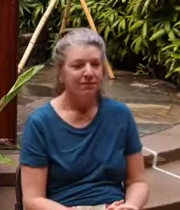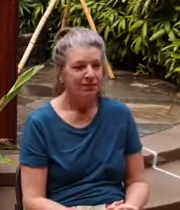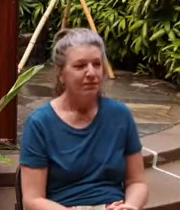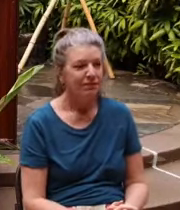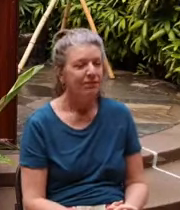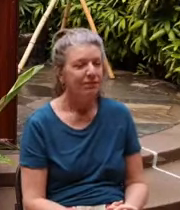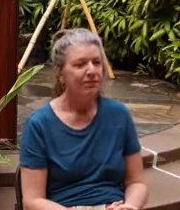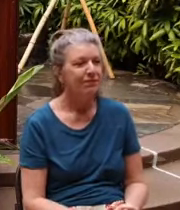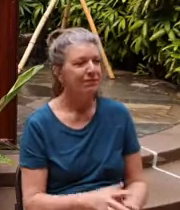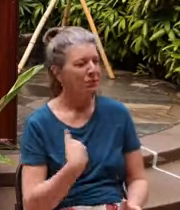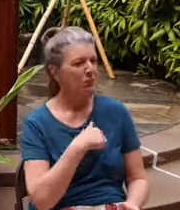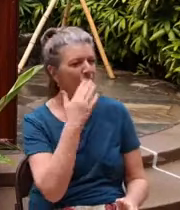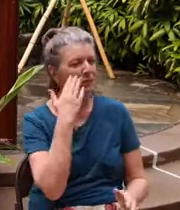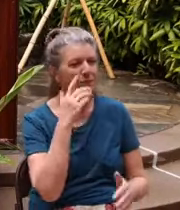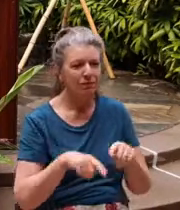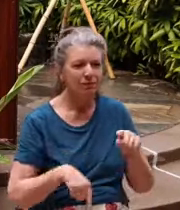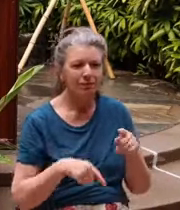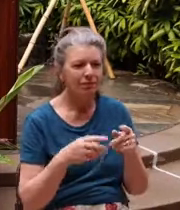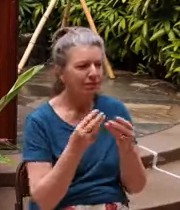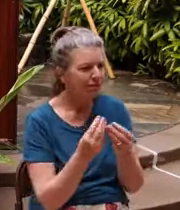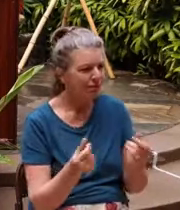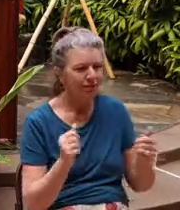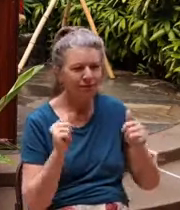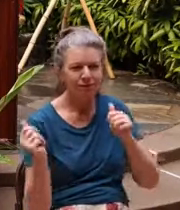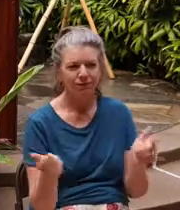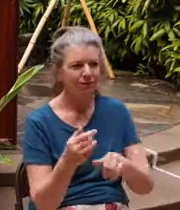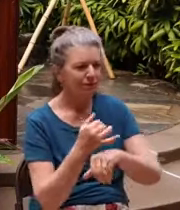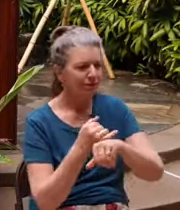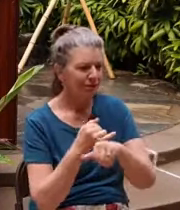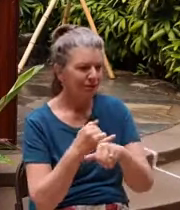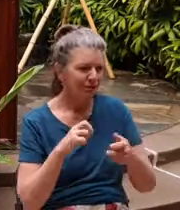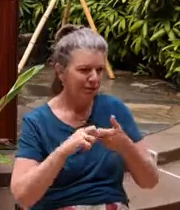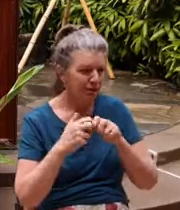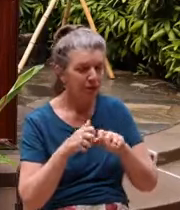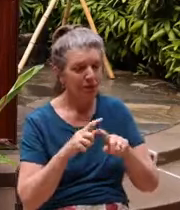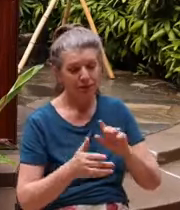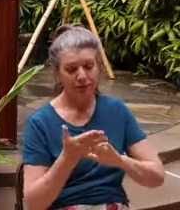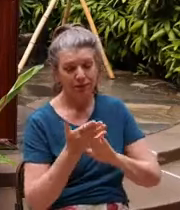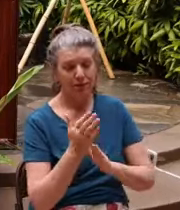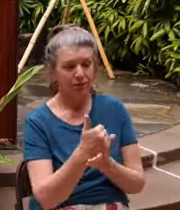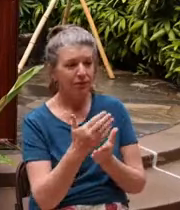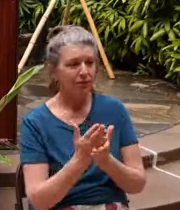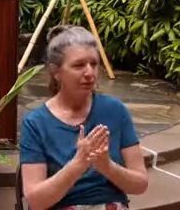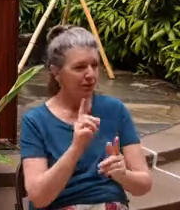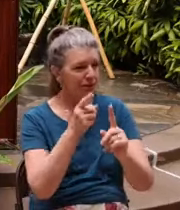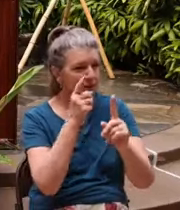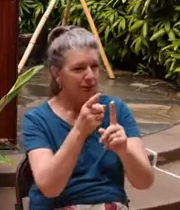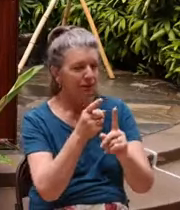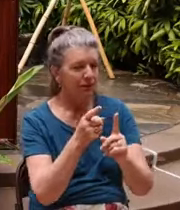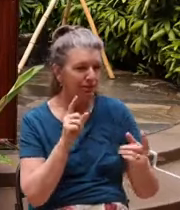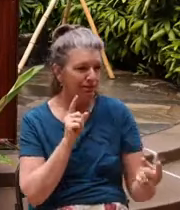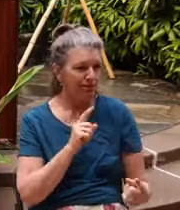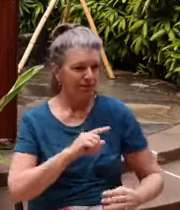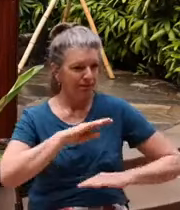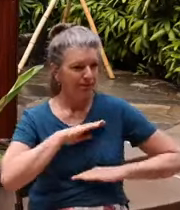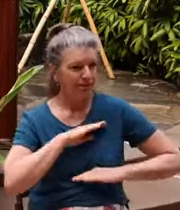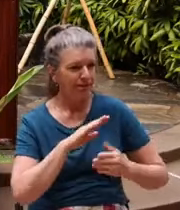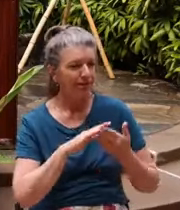While we know we cannot solve all our island's issues, our operating budget aims to meet the community's expectations with a focus